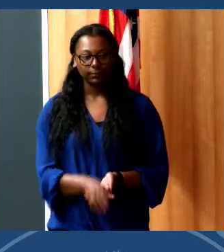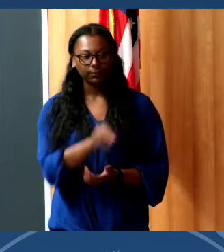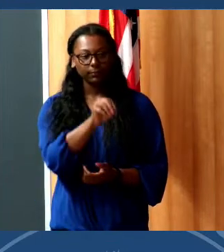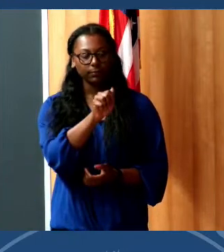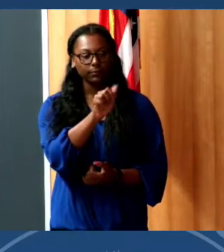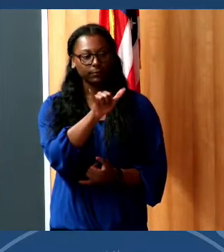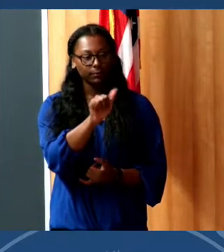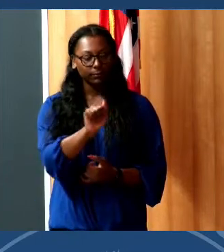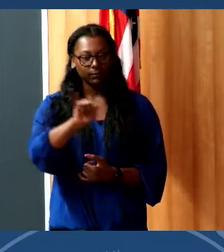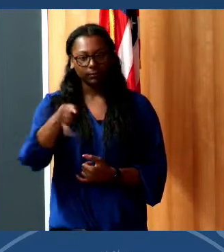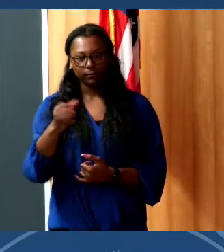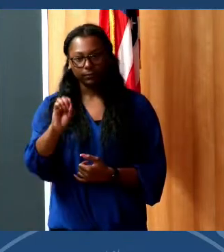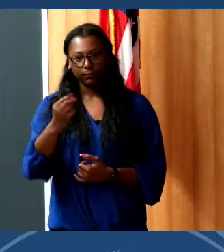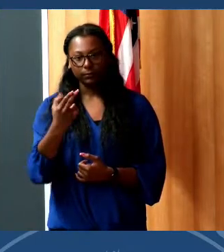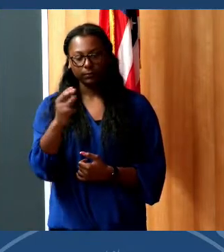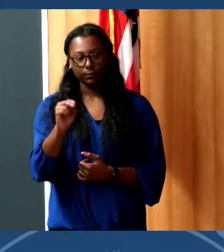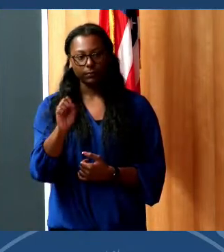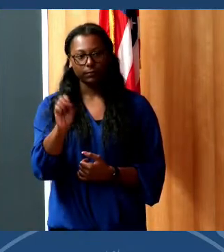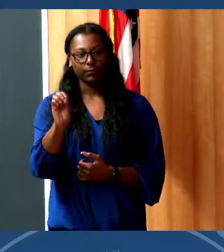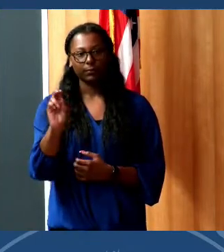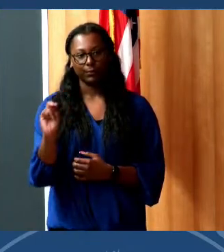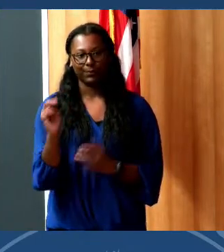Maya Johnson.